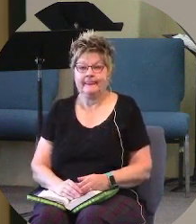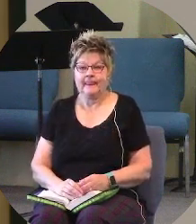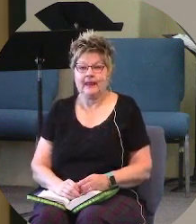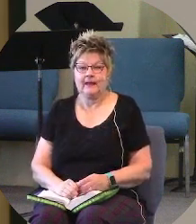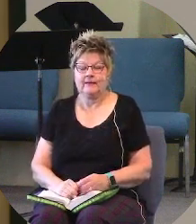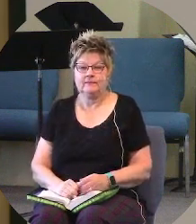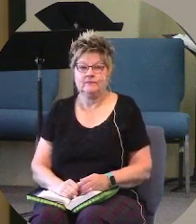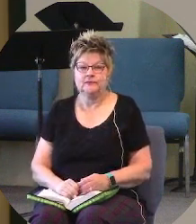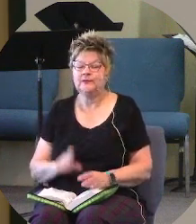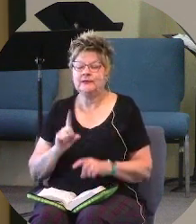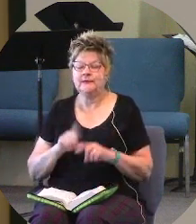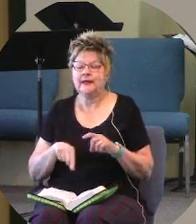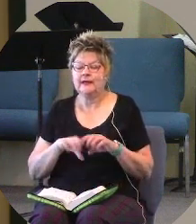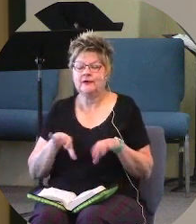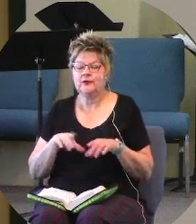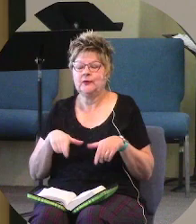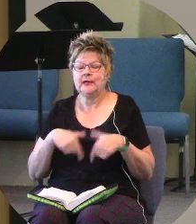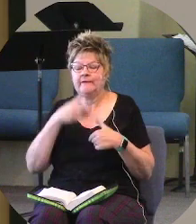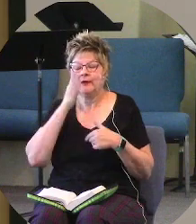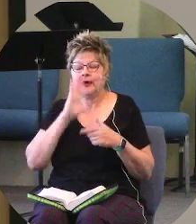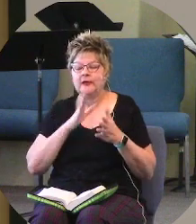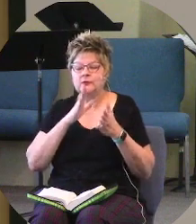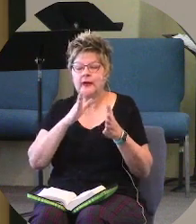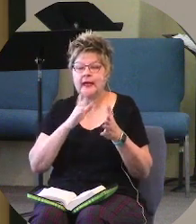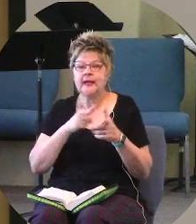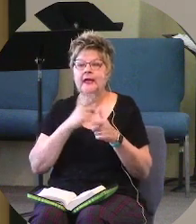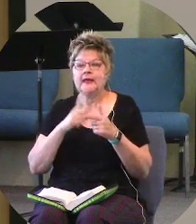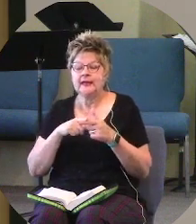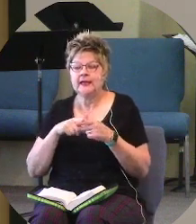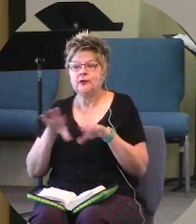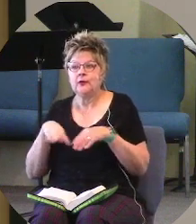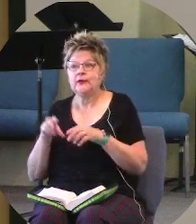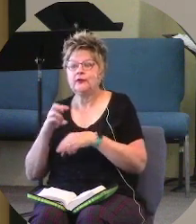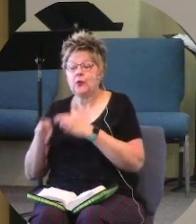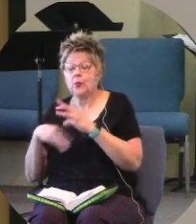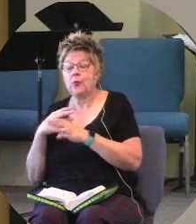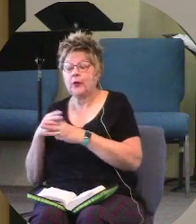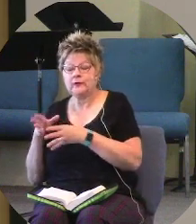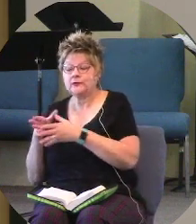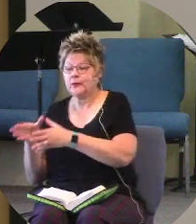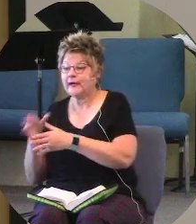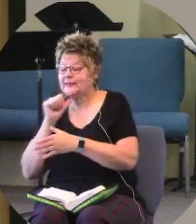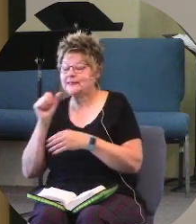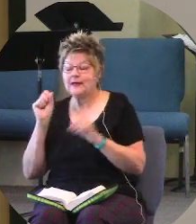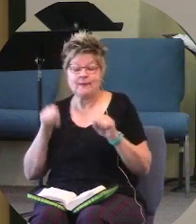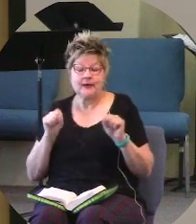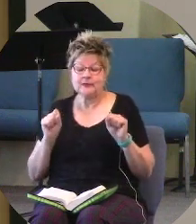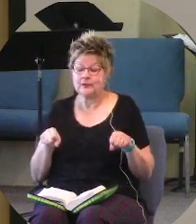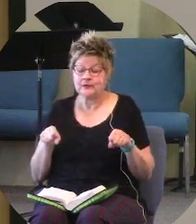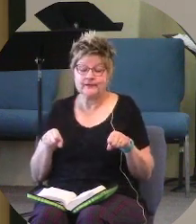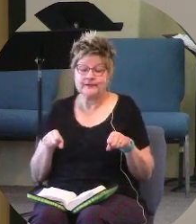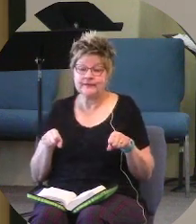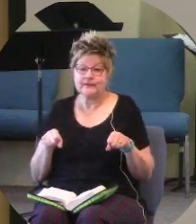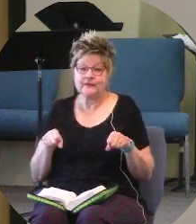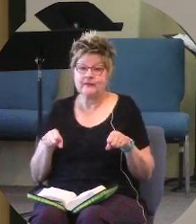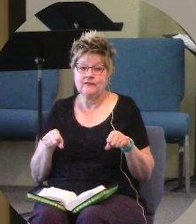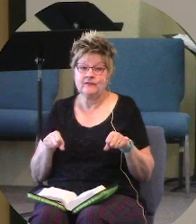So you can't do life God's way and do it the world's way. It's just not possible. And